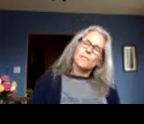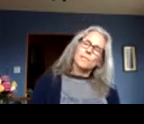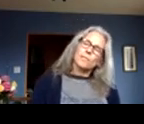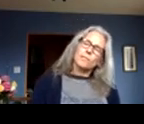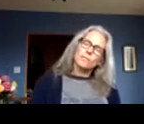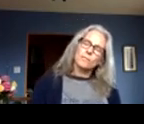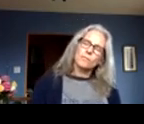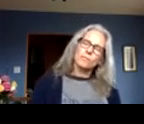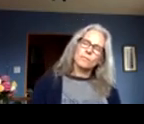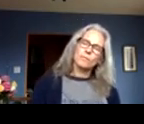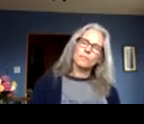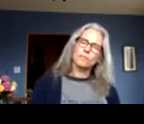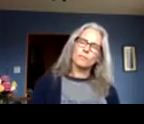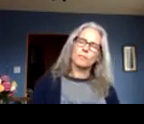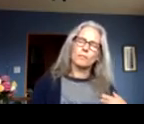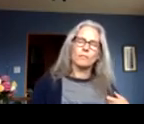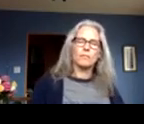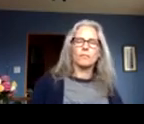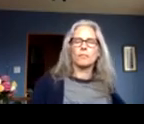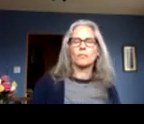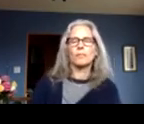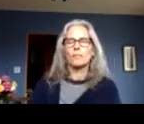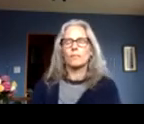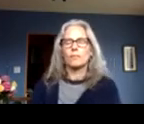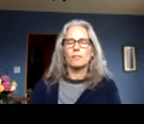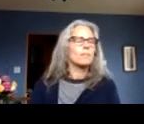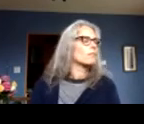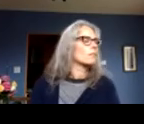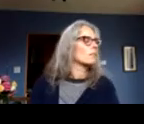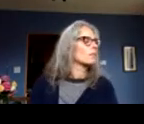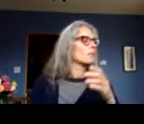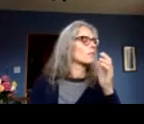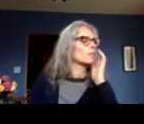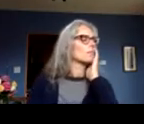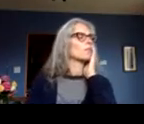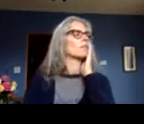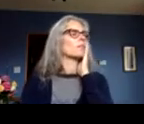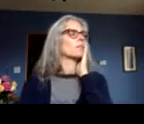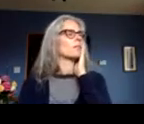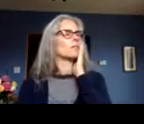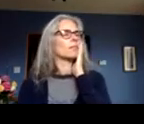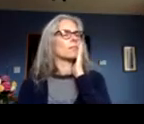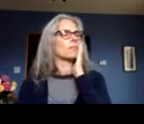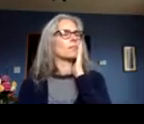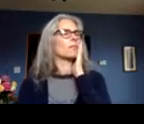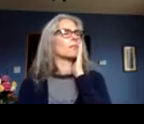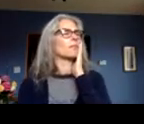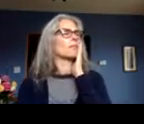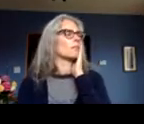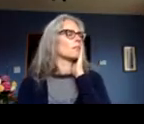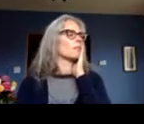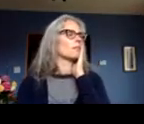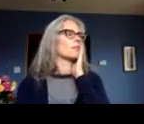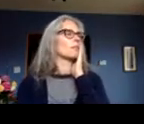I did not give them a copy, they have to attach it for me to see it. If they don't attach it, I can't see it. You can leave comments on